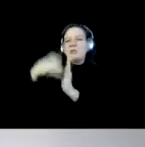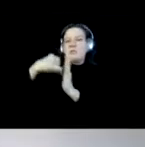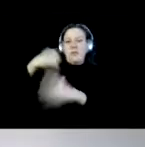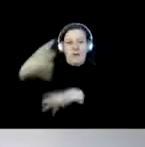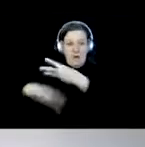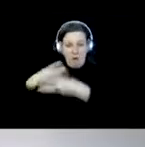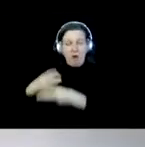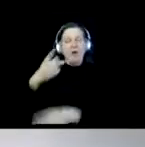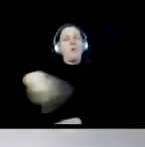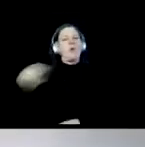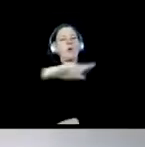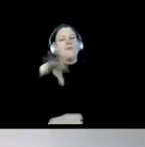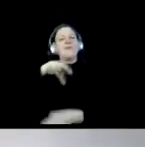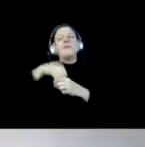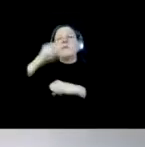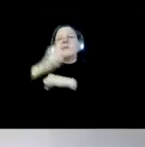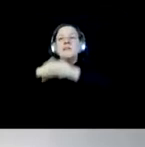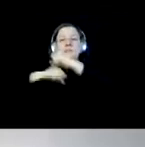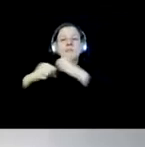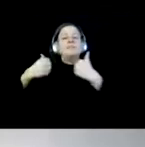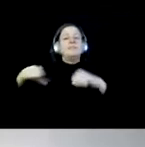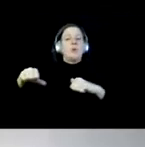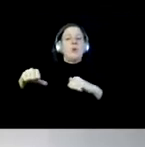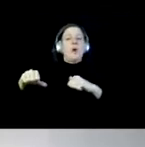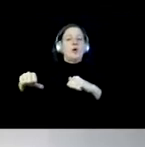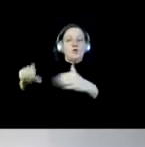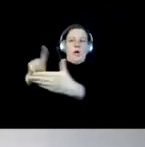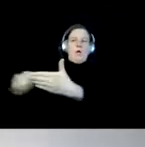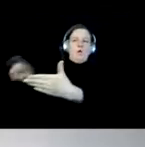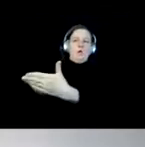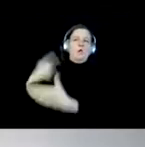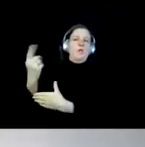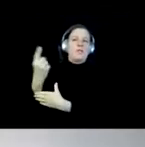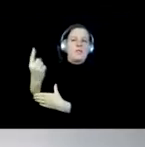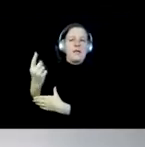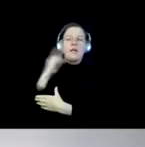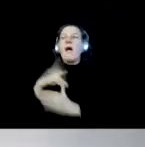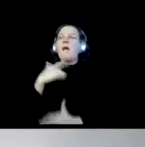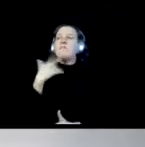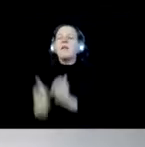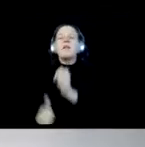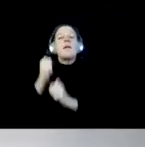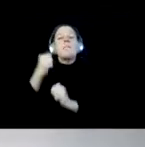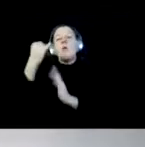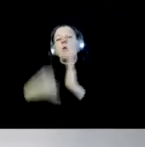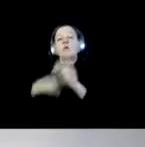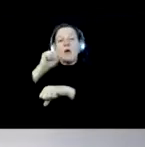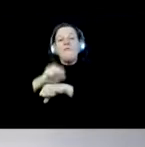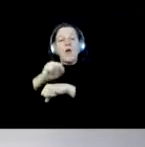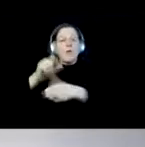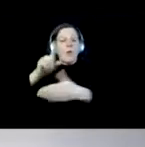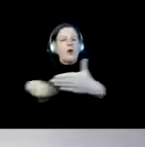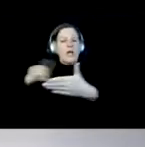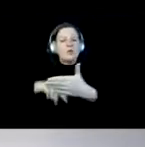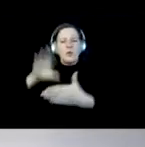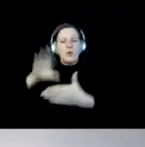this structure that you're trying to critique. I feel like a majority of artwork has some critique of capitalism within it in